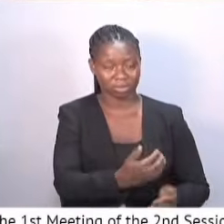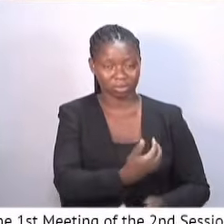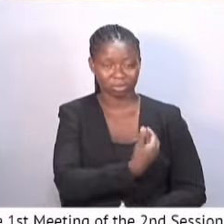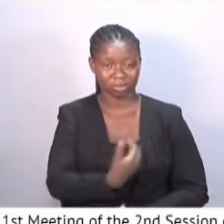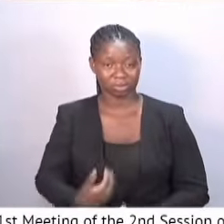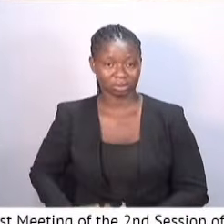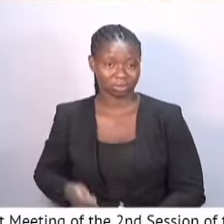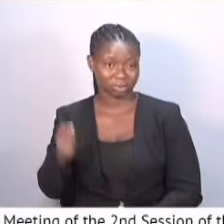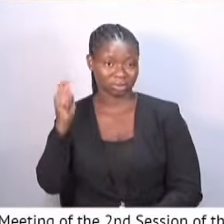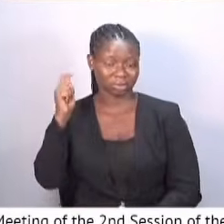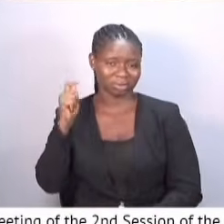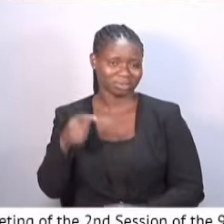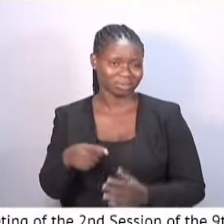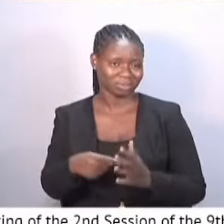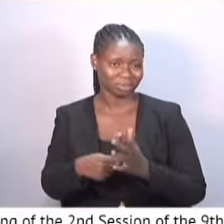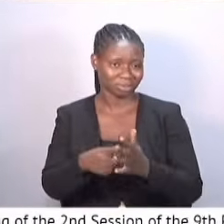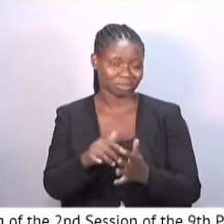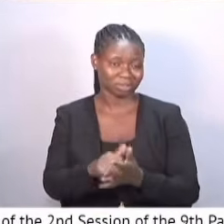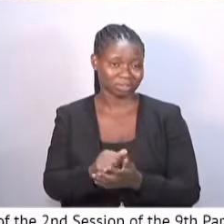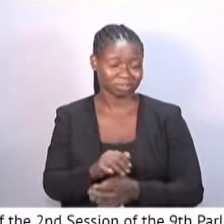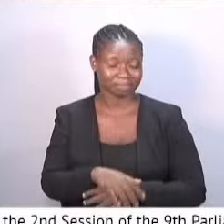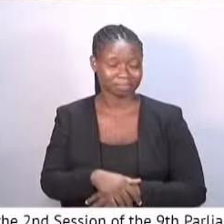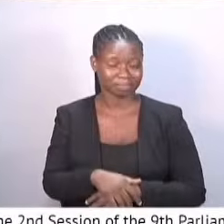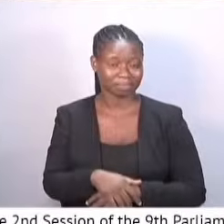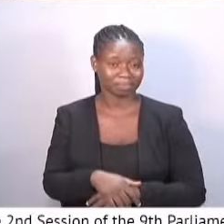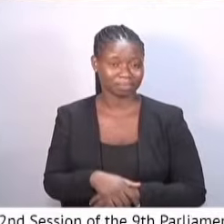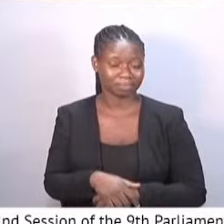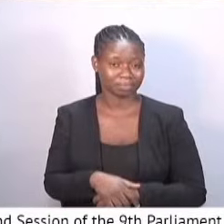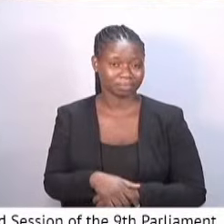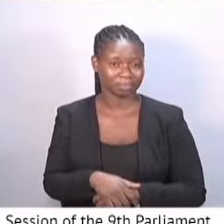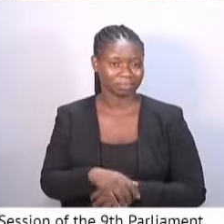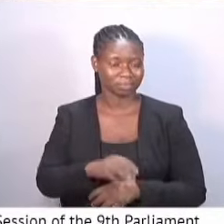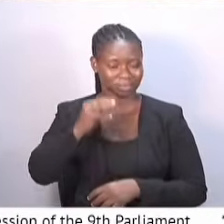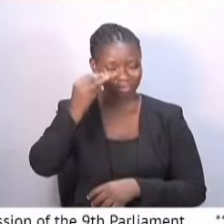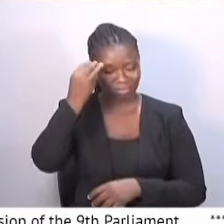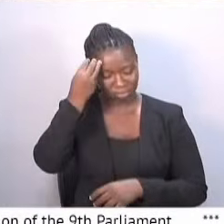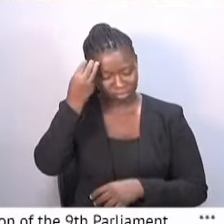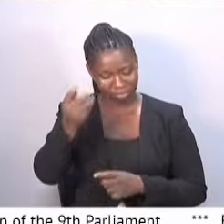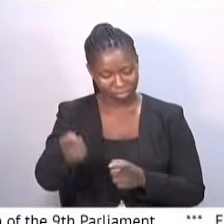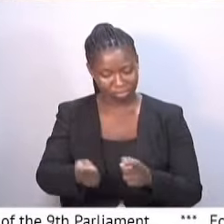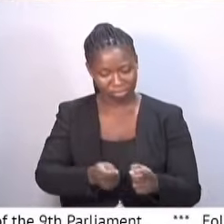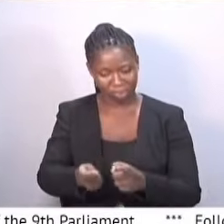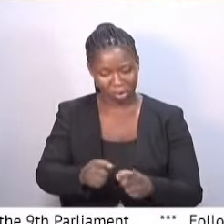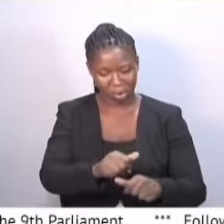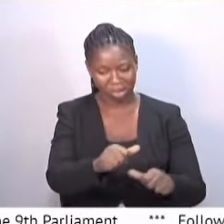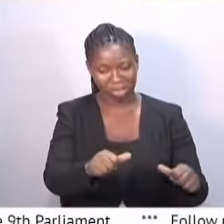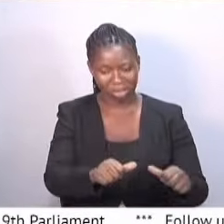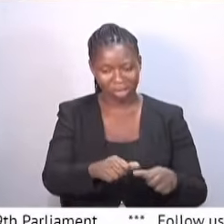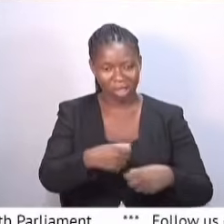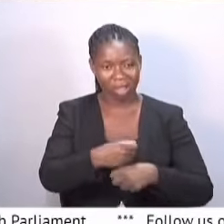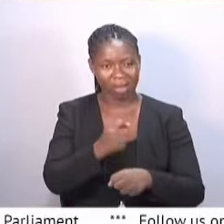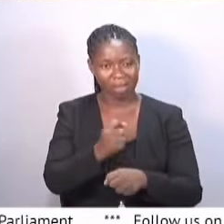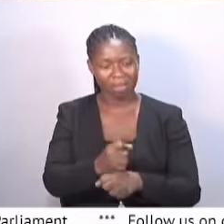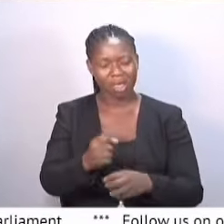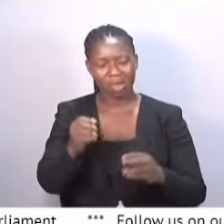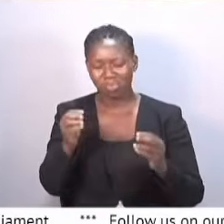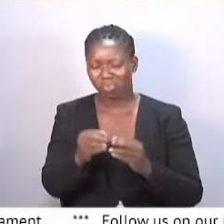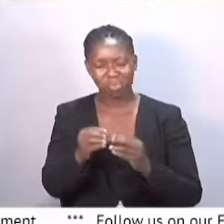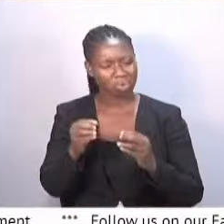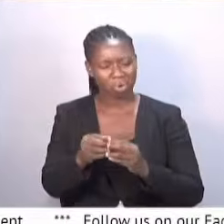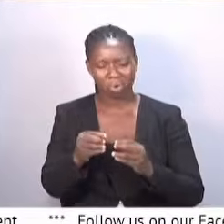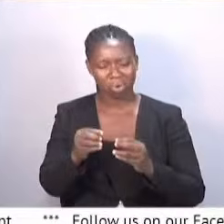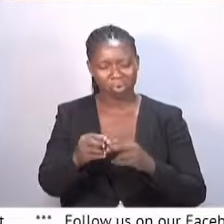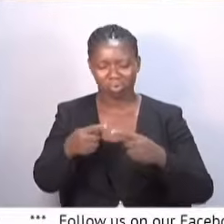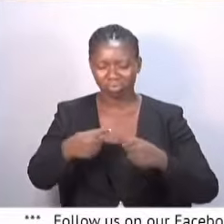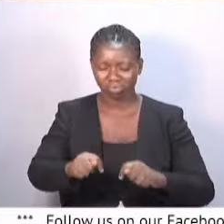whip indicated that the ministry or his sector has made a lot of